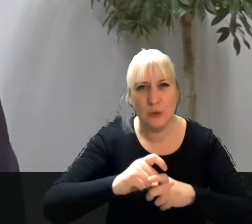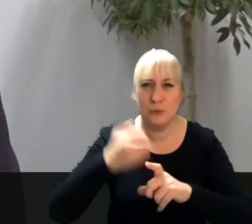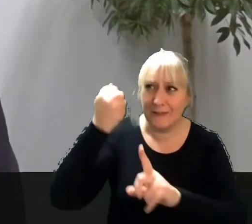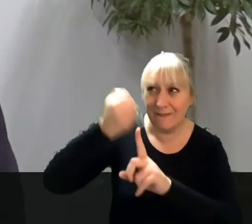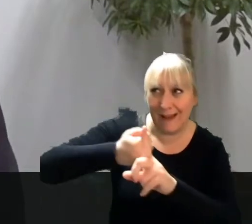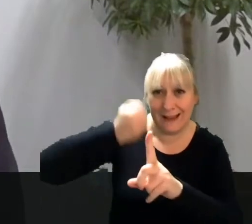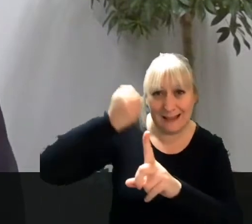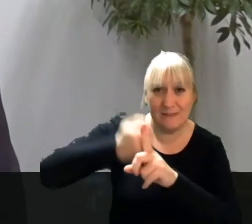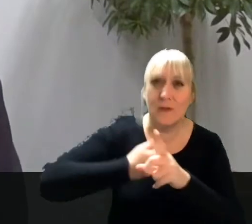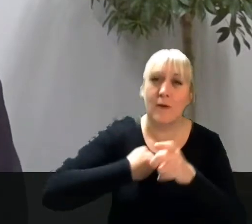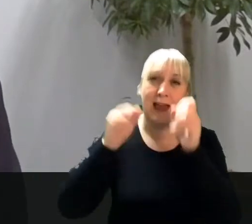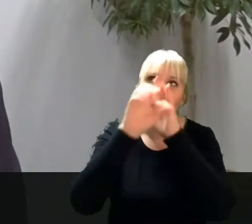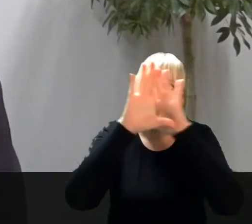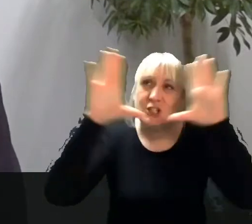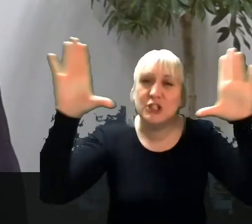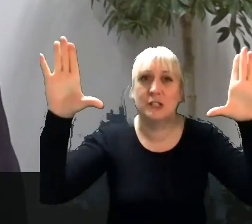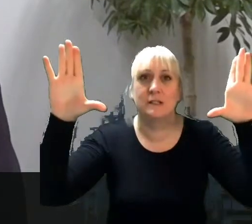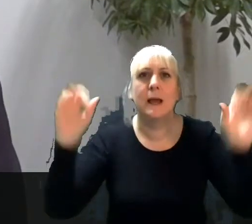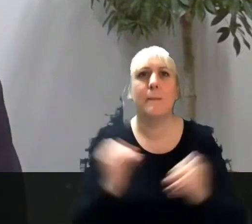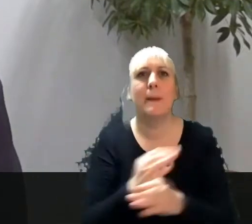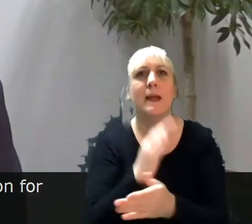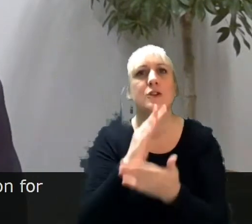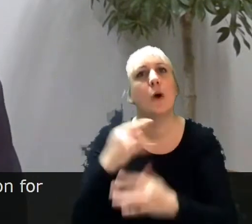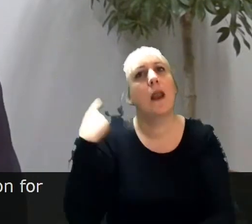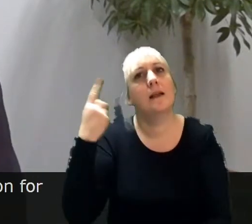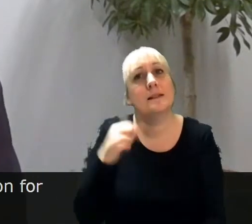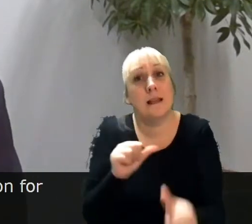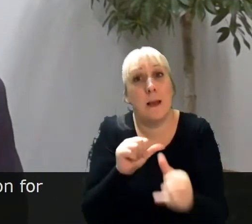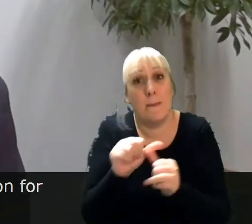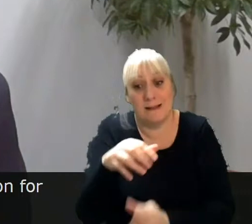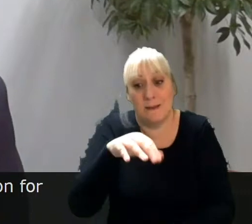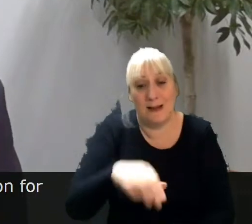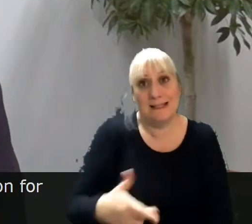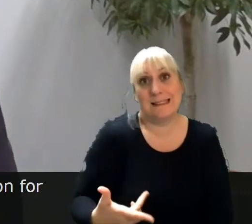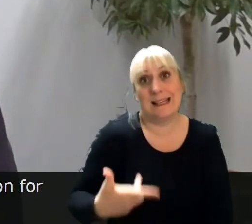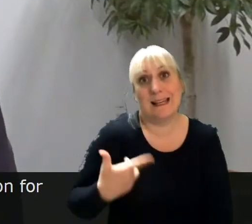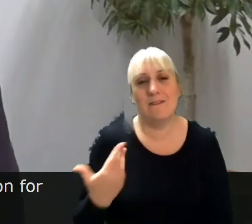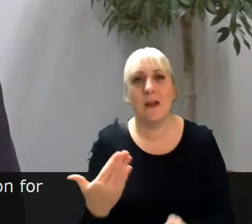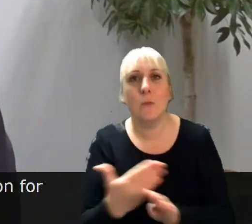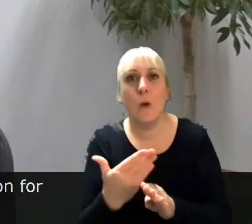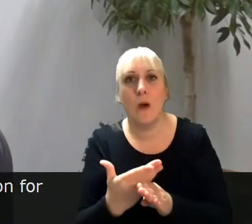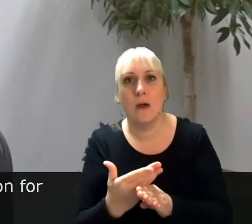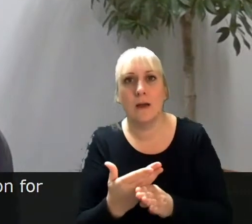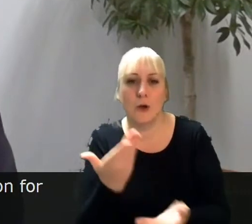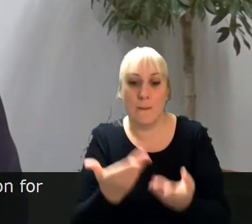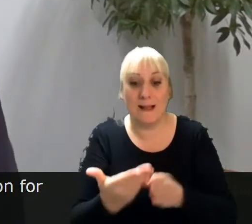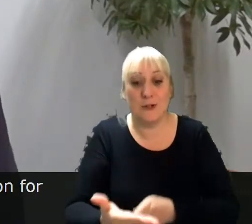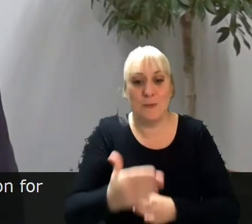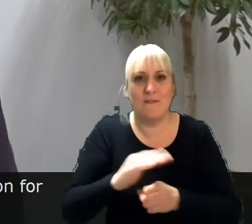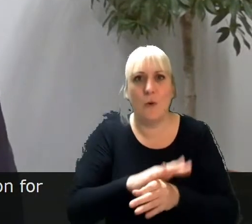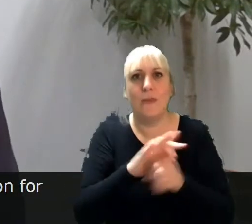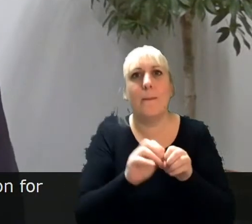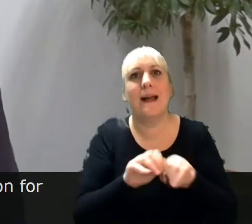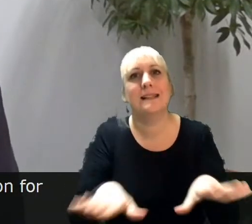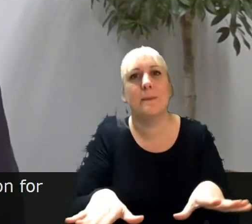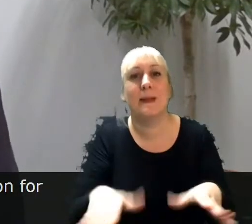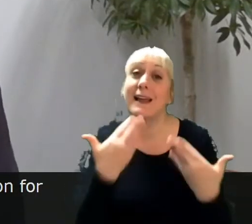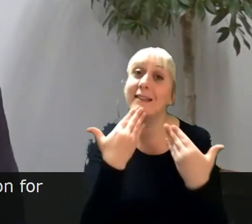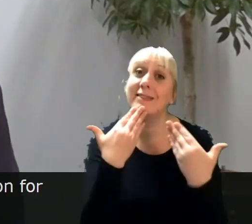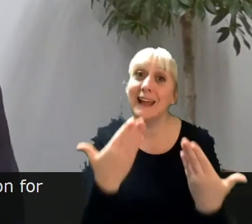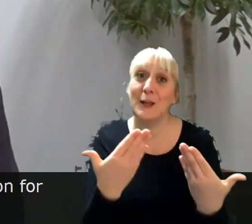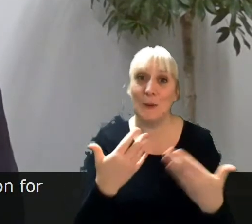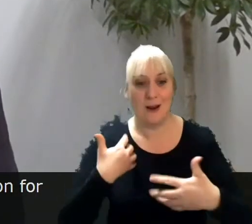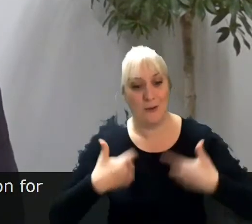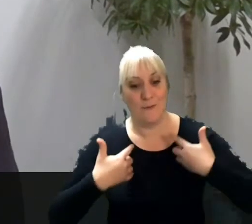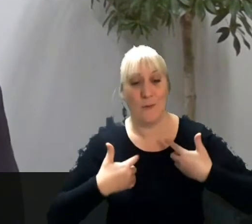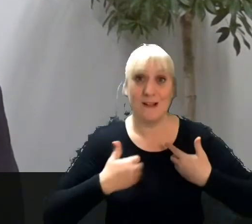London an even better place to live and work than before the pandemic. Thank you, and I look forward to answering your questions